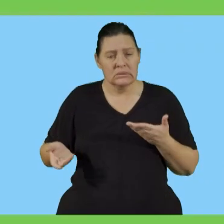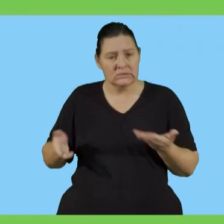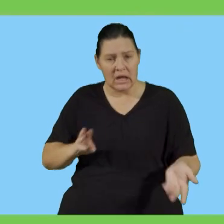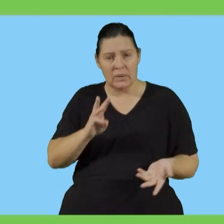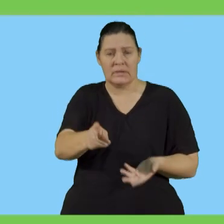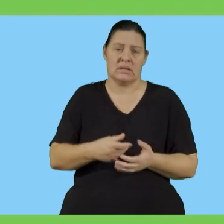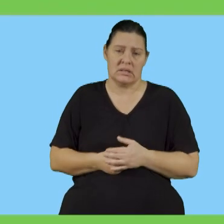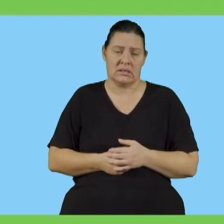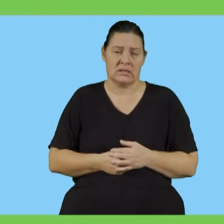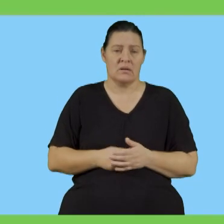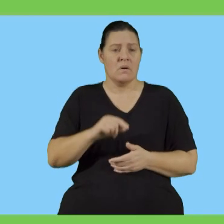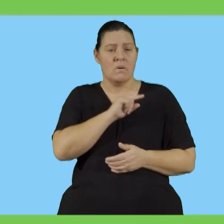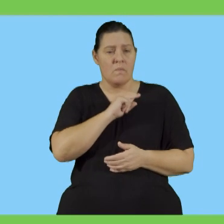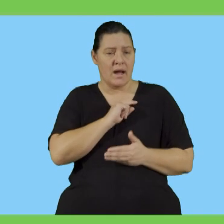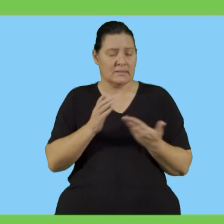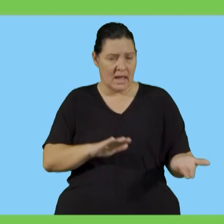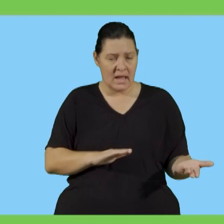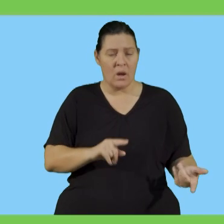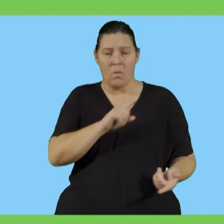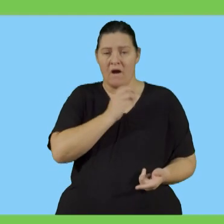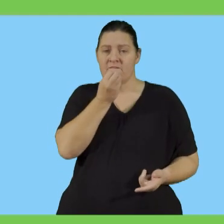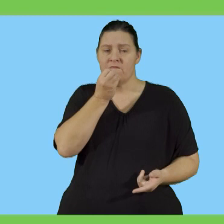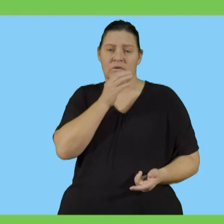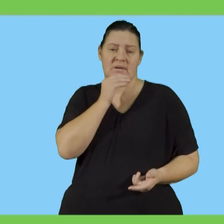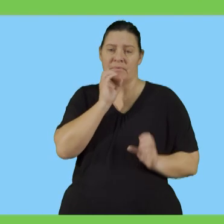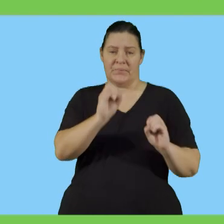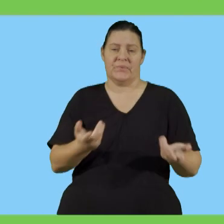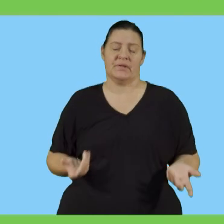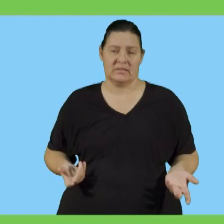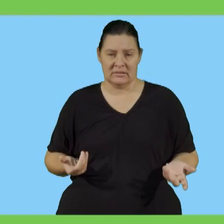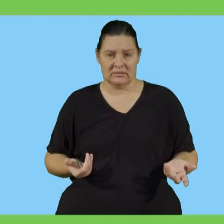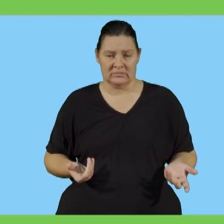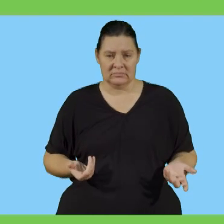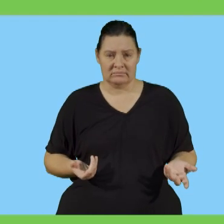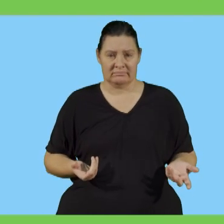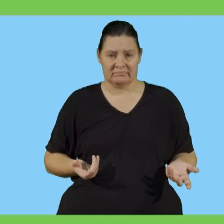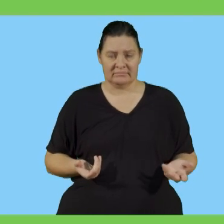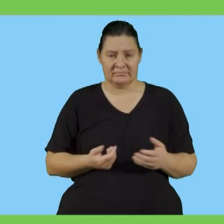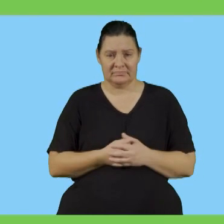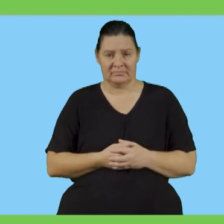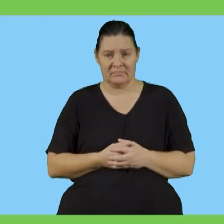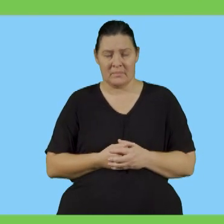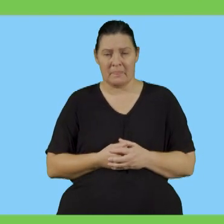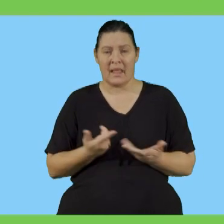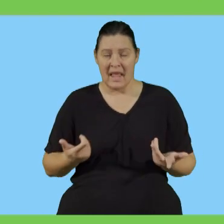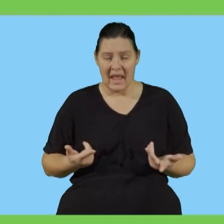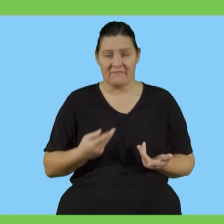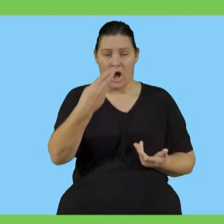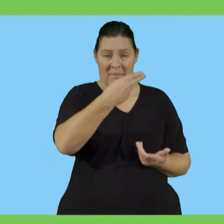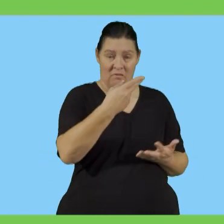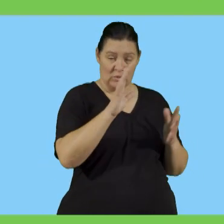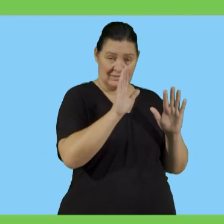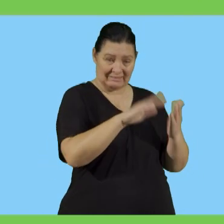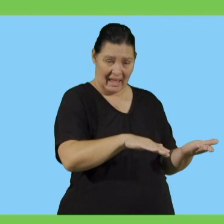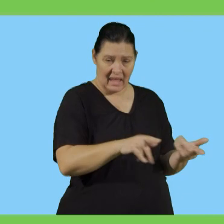could also die. Why are they dying? Because their source of food is dead. If the